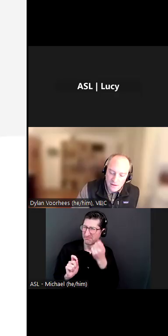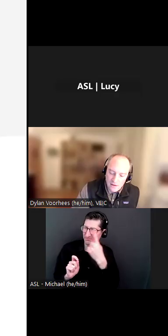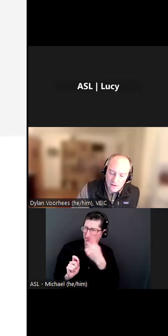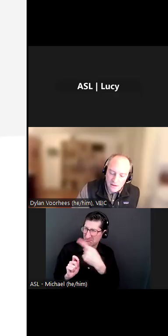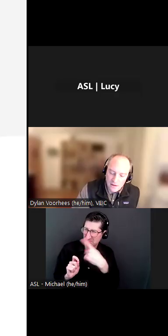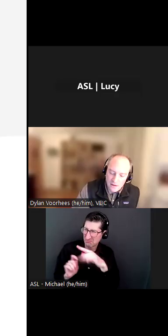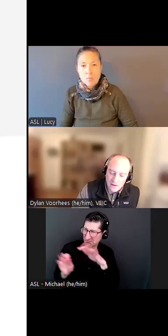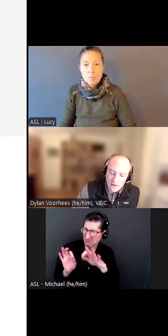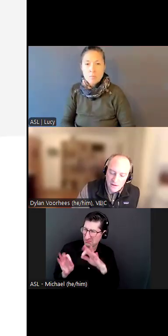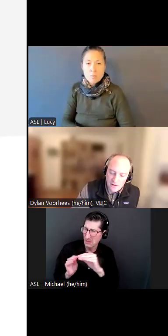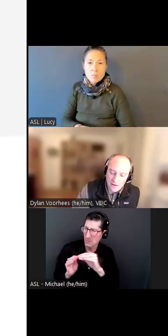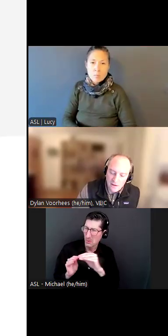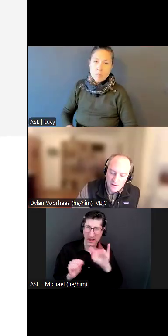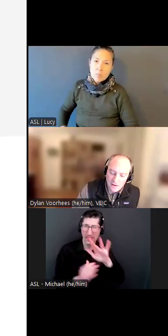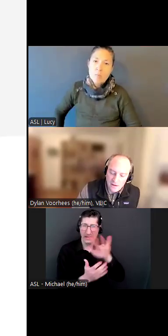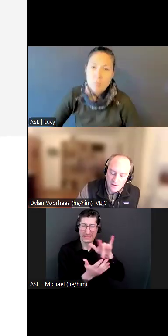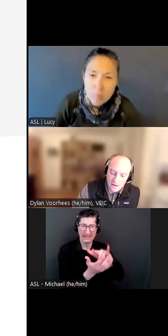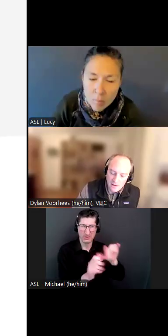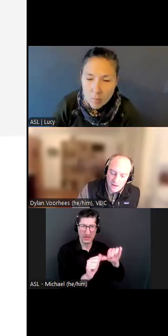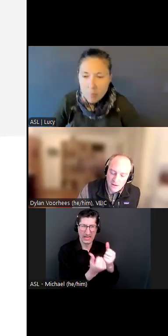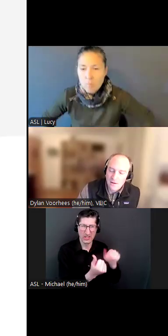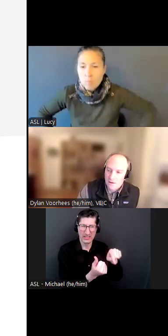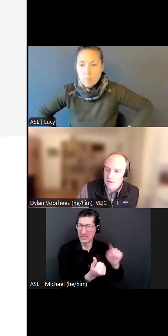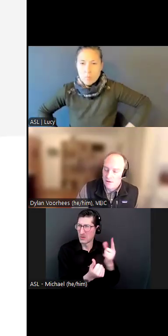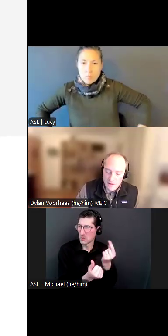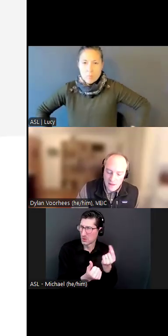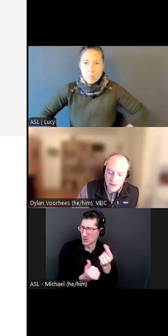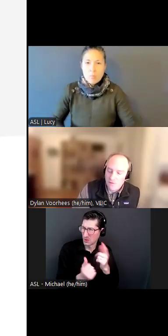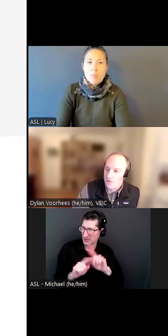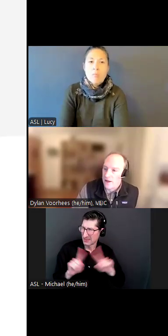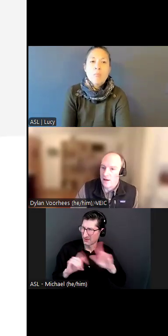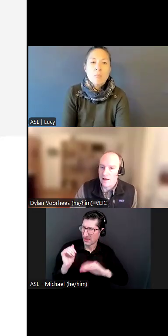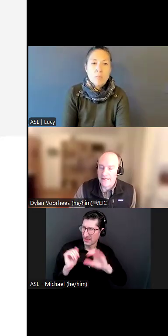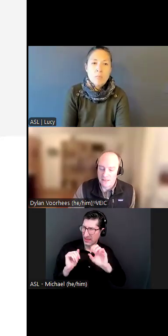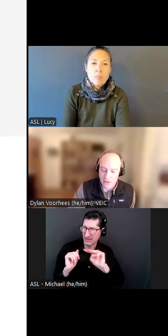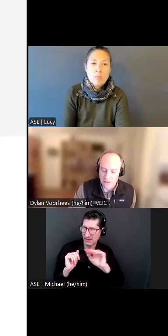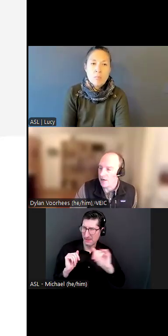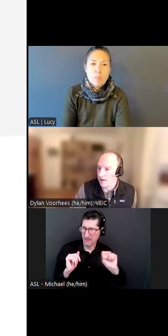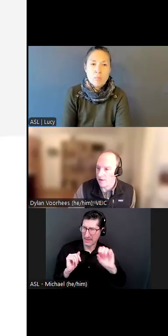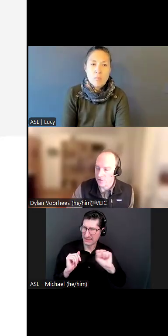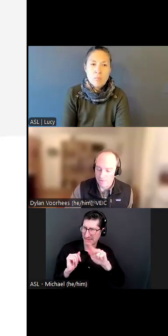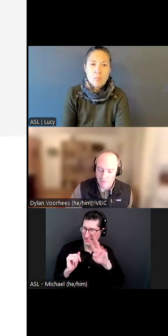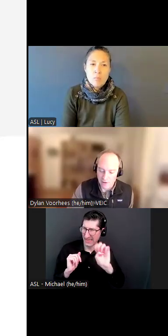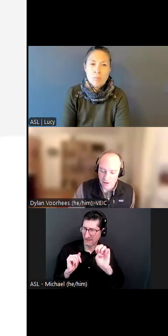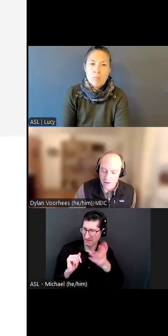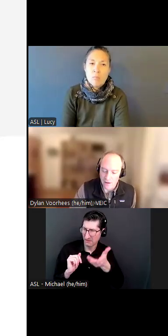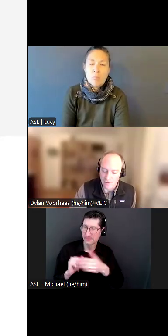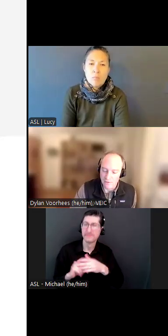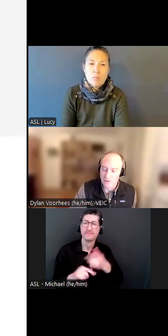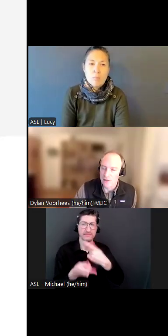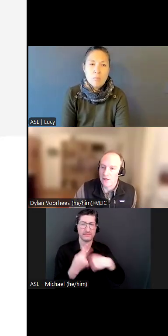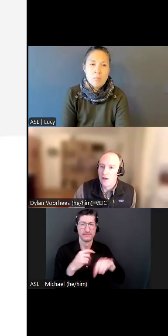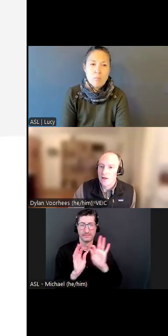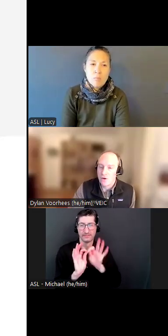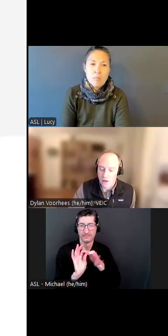this clearinghouse could do that's different from what's currently happening through Mass Save. Thank you for that excellent question, and sort of following on the